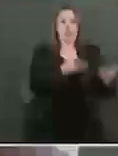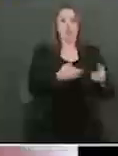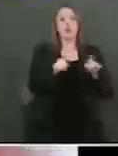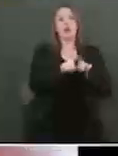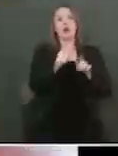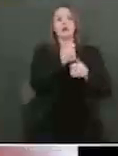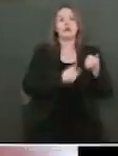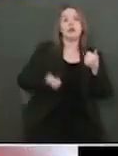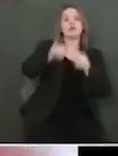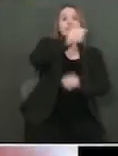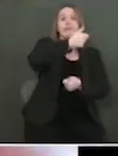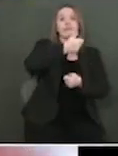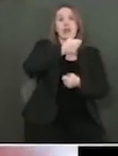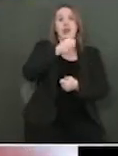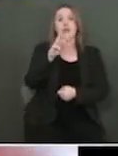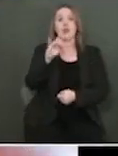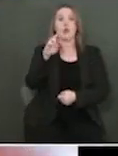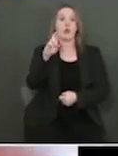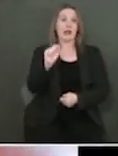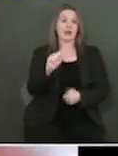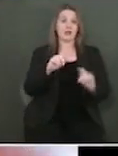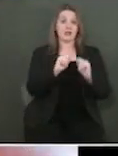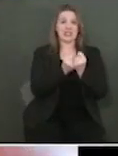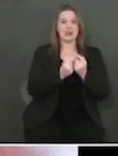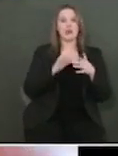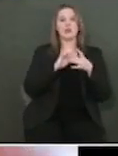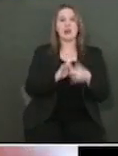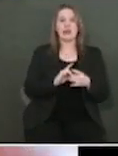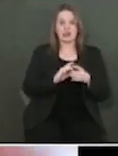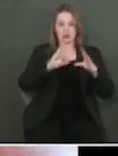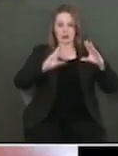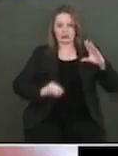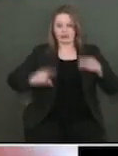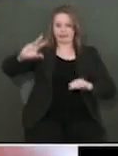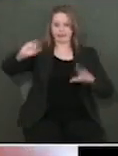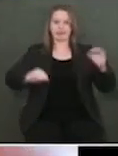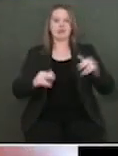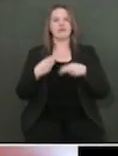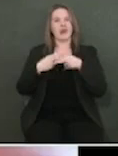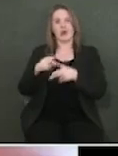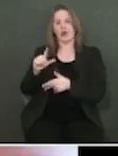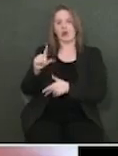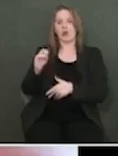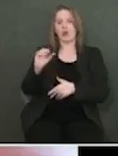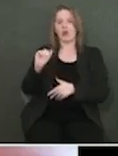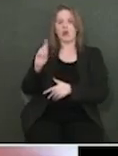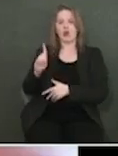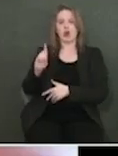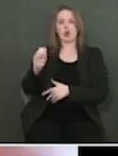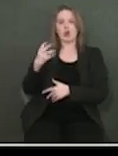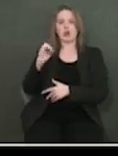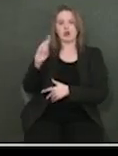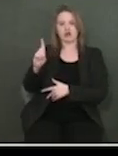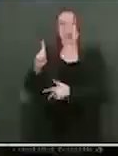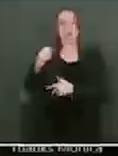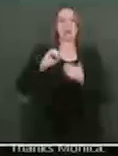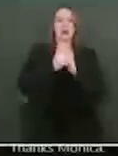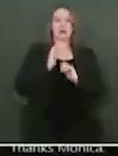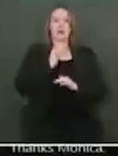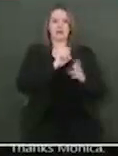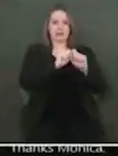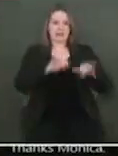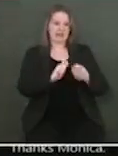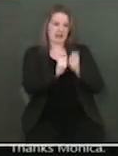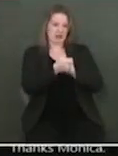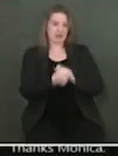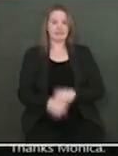of our wires team that can also talk to you about load shed changes that we've made to our system and all those good things. Thanks,